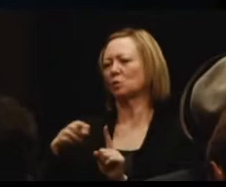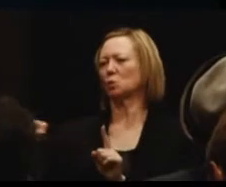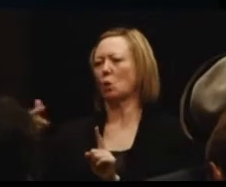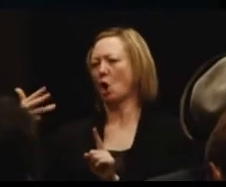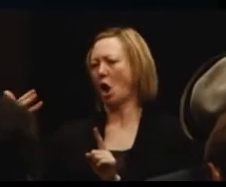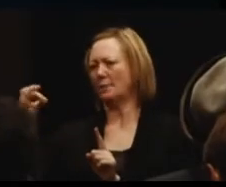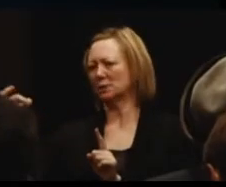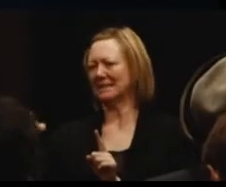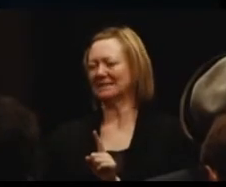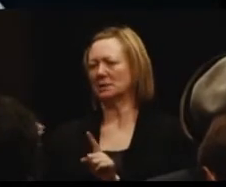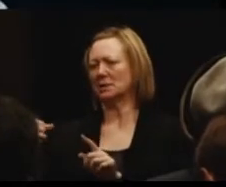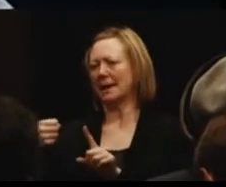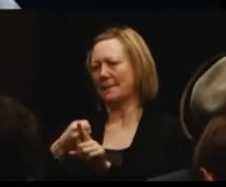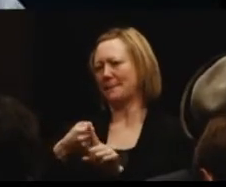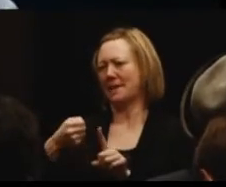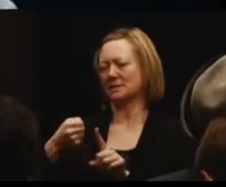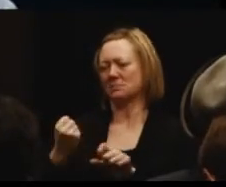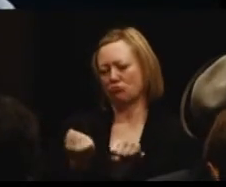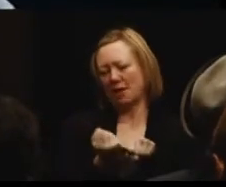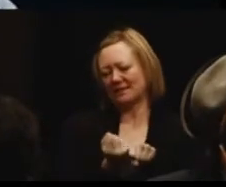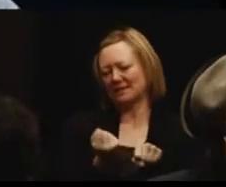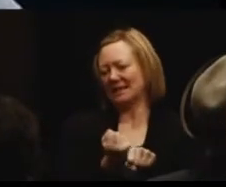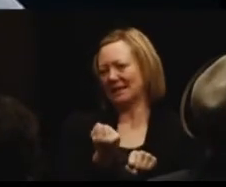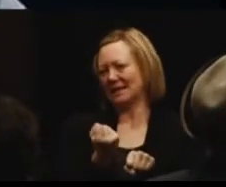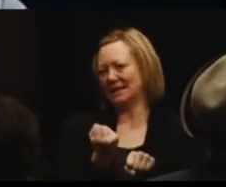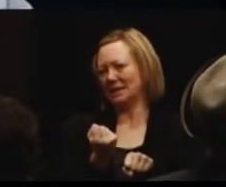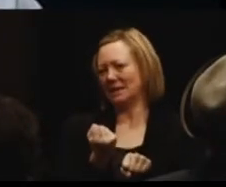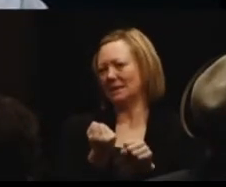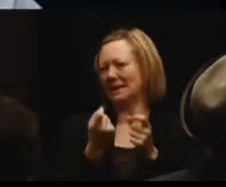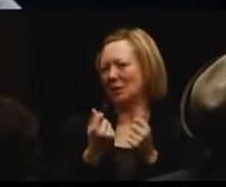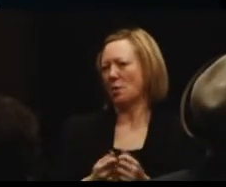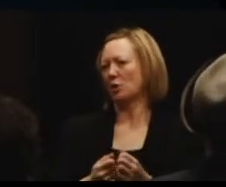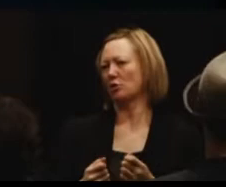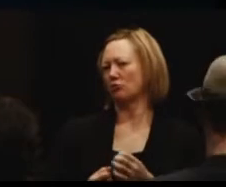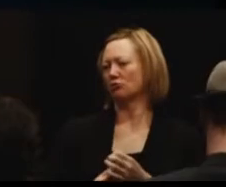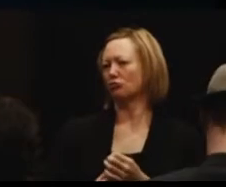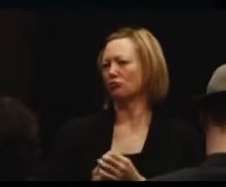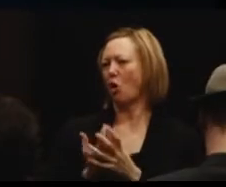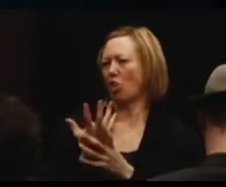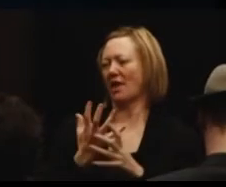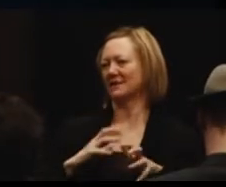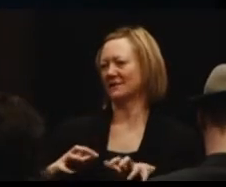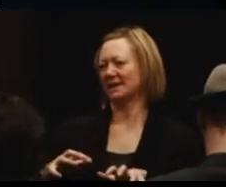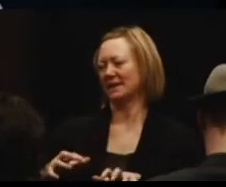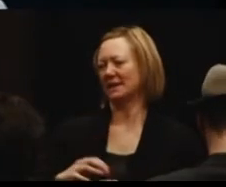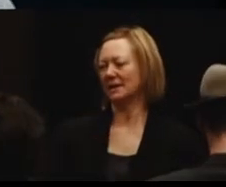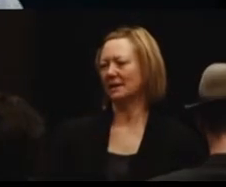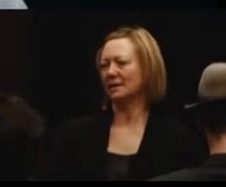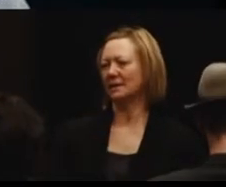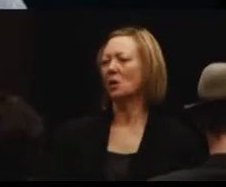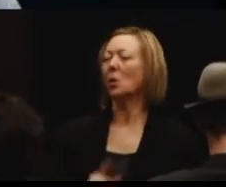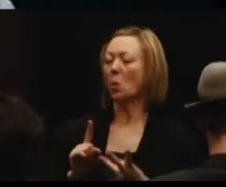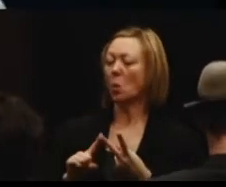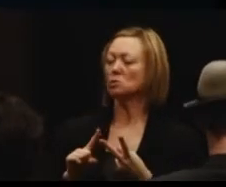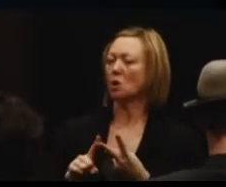10% growth almost in economic activity. On top of that, there's a gain from what's called consumer